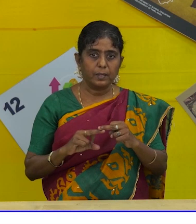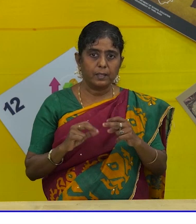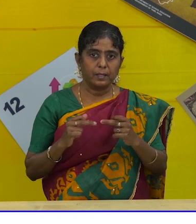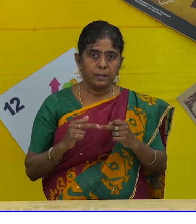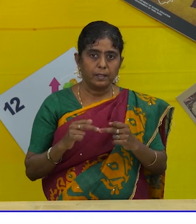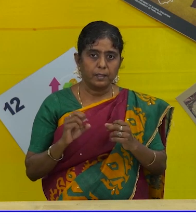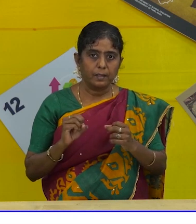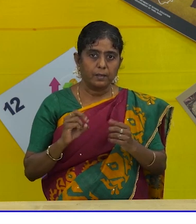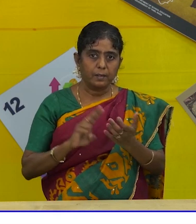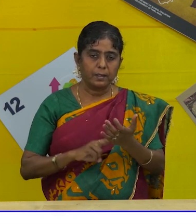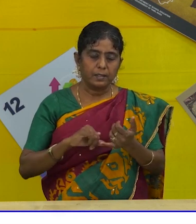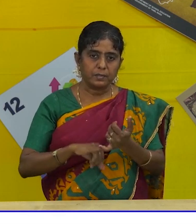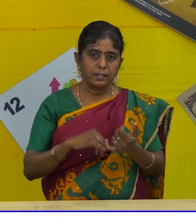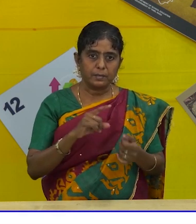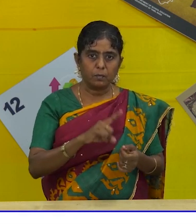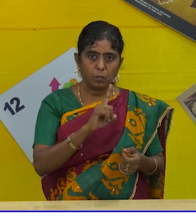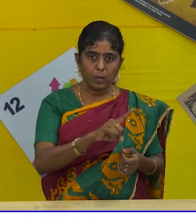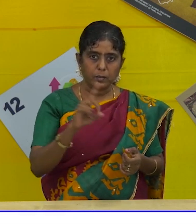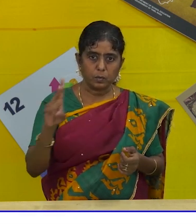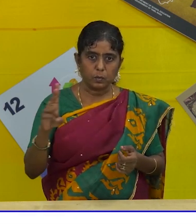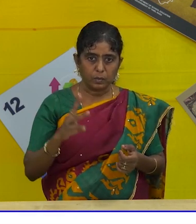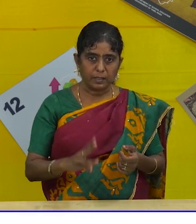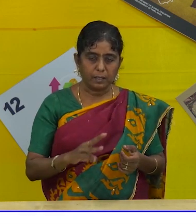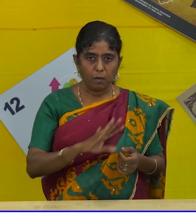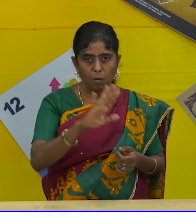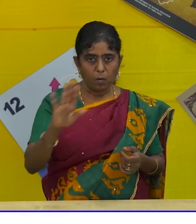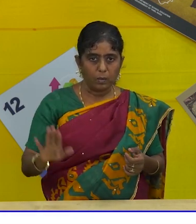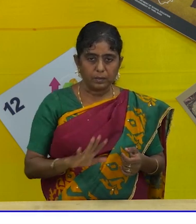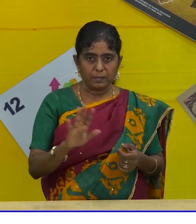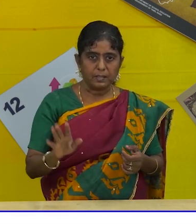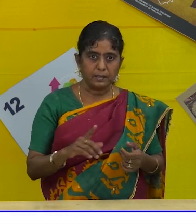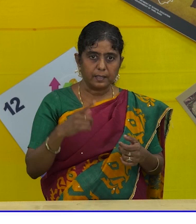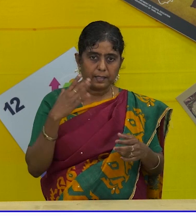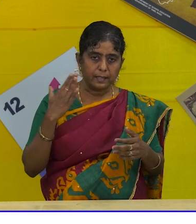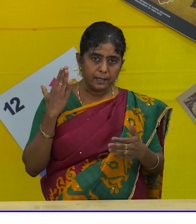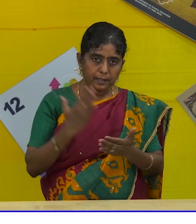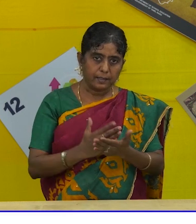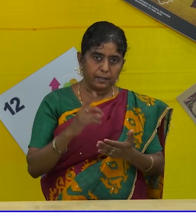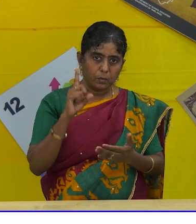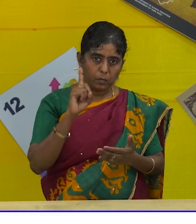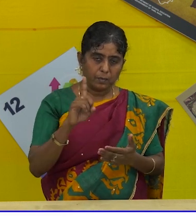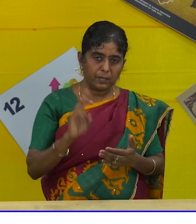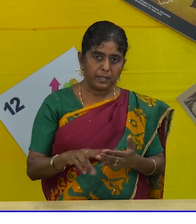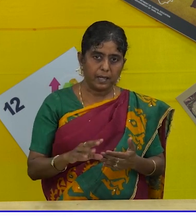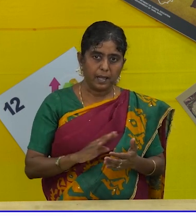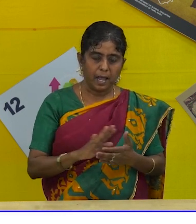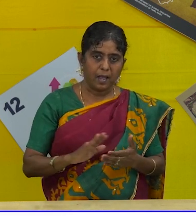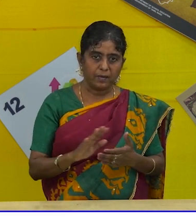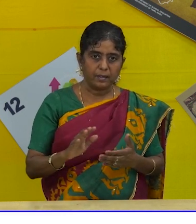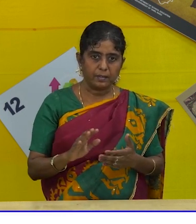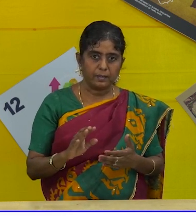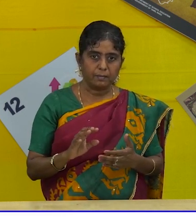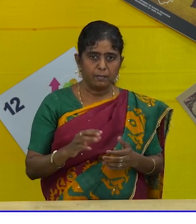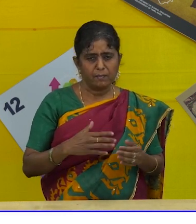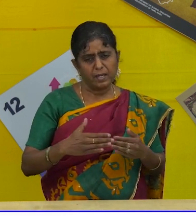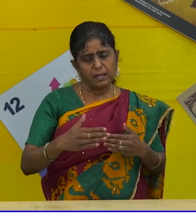planes, which I discussed previously. 1, 2, 3, all the three planes intersect at one straight line, having